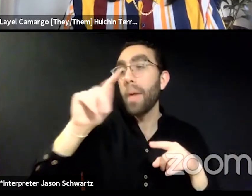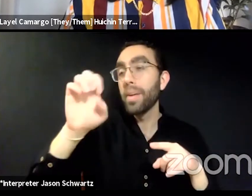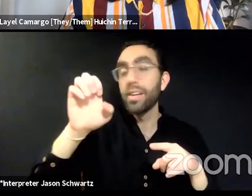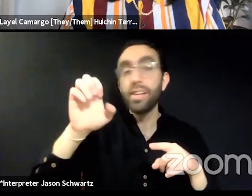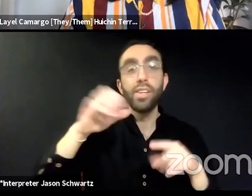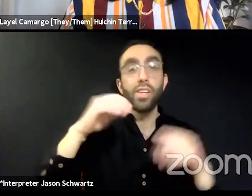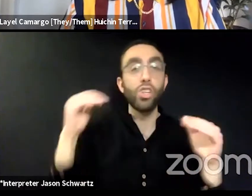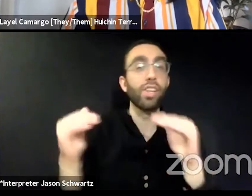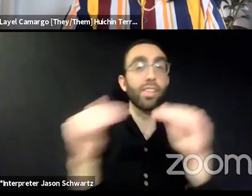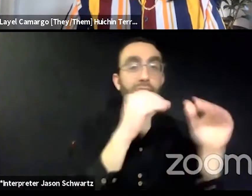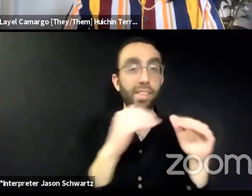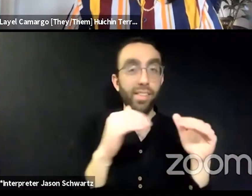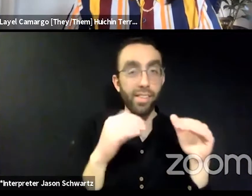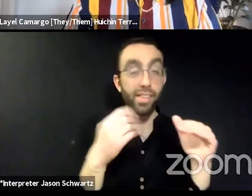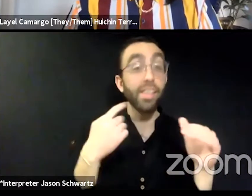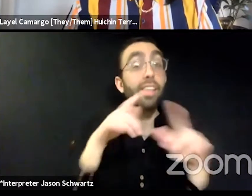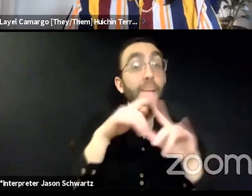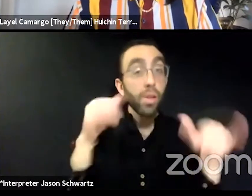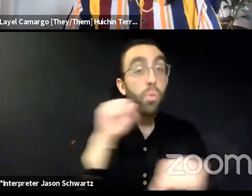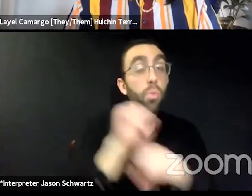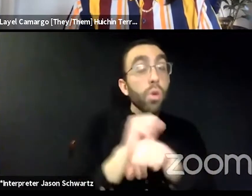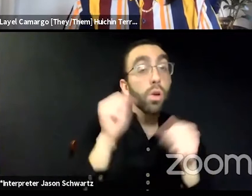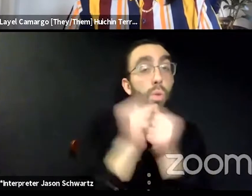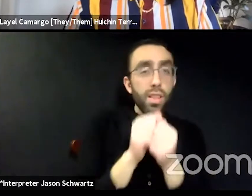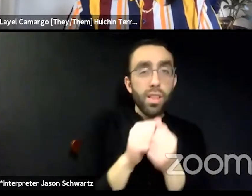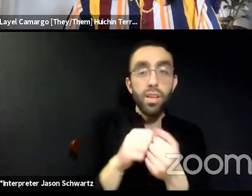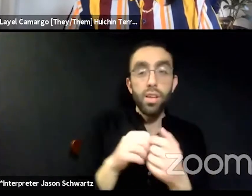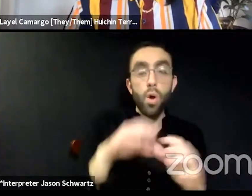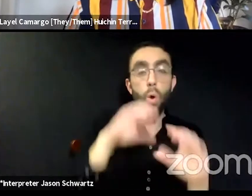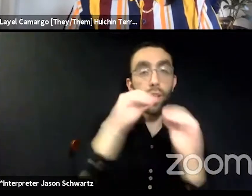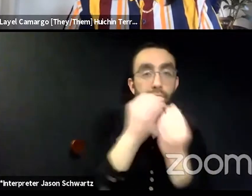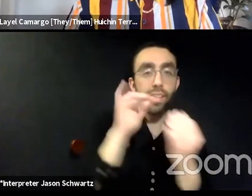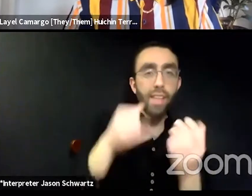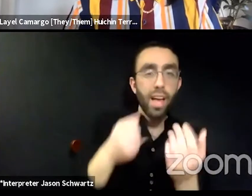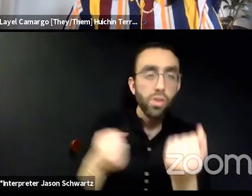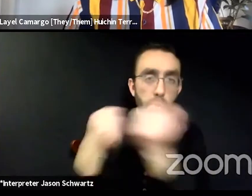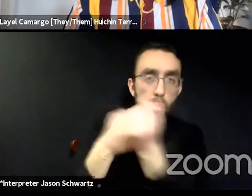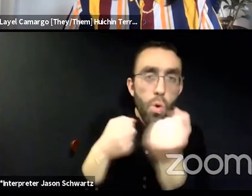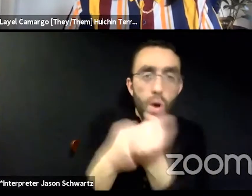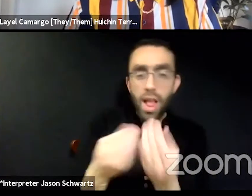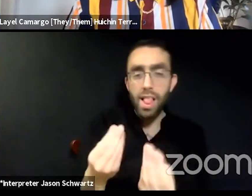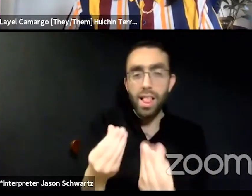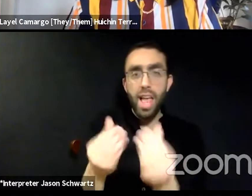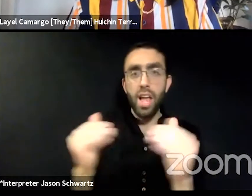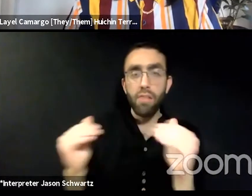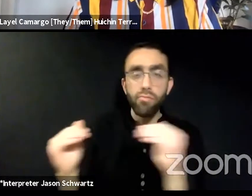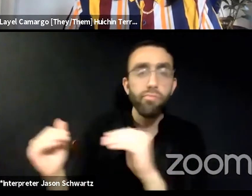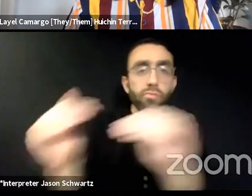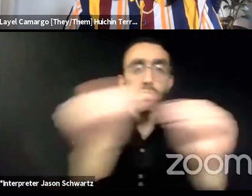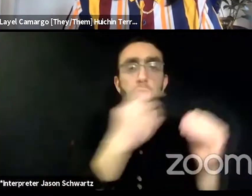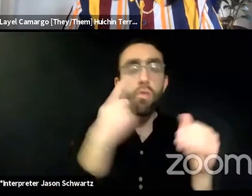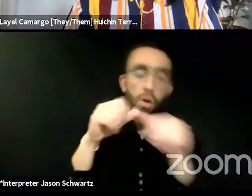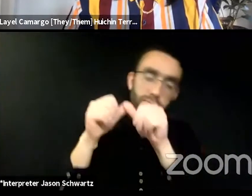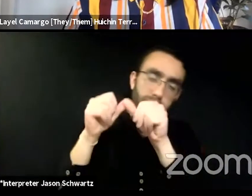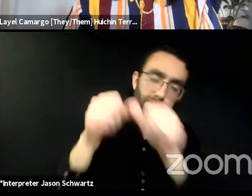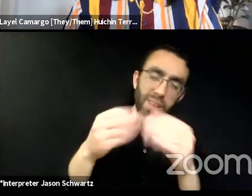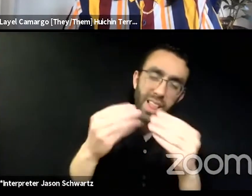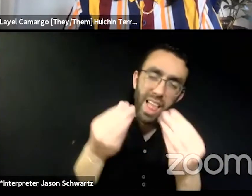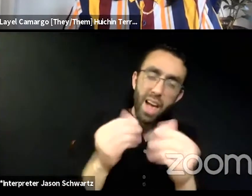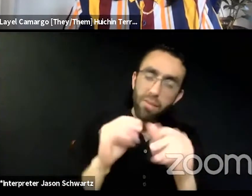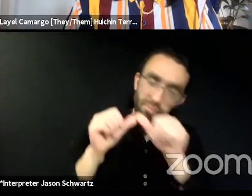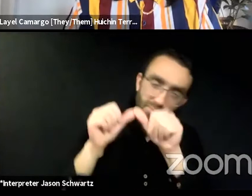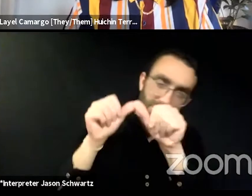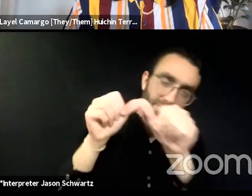land-based organization that teaches land stewardship, creative visioning, and healing for long-term survival. And they are a